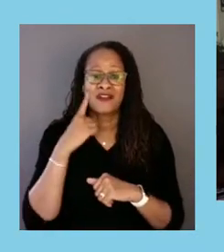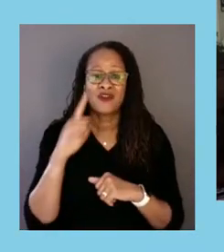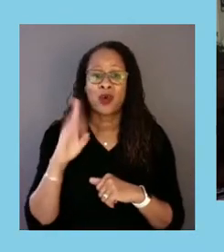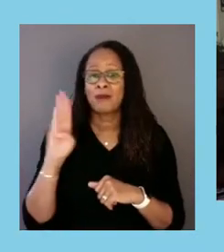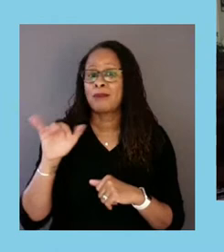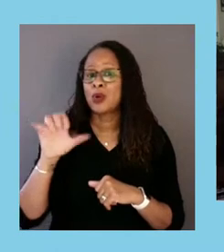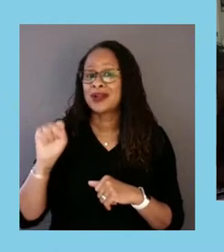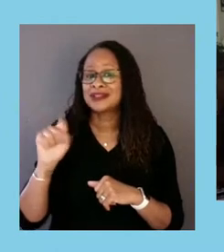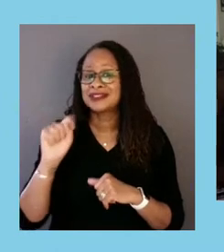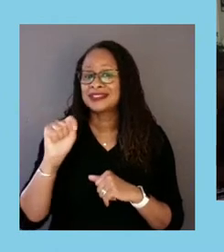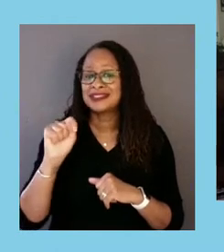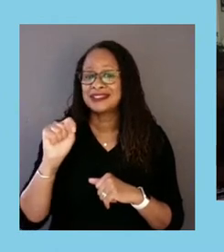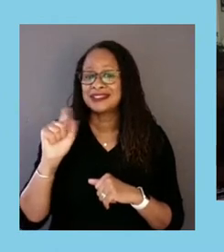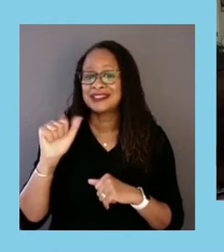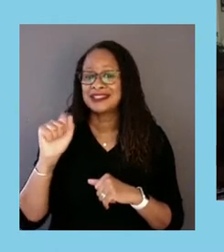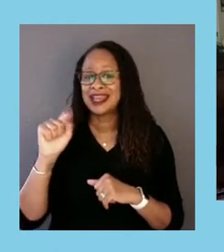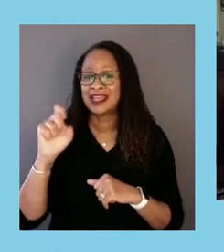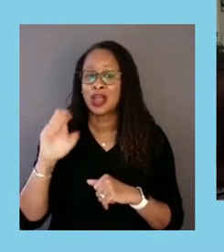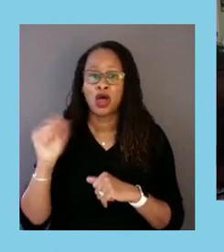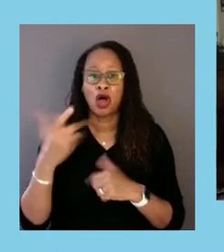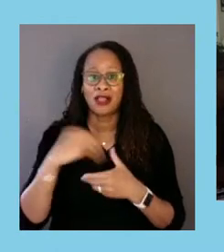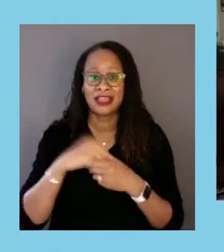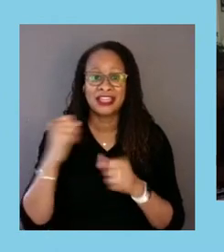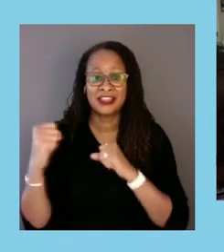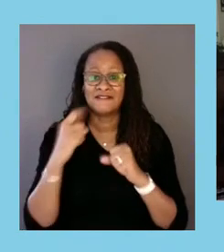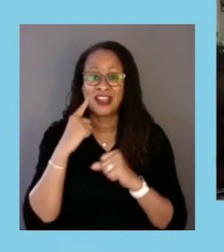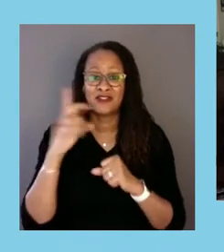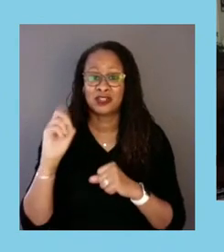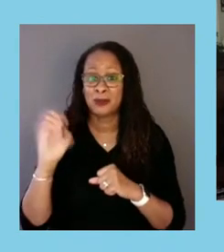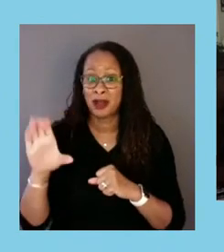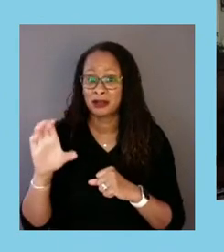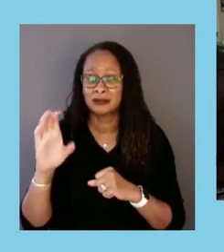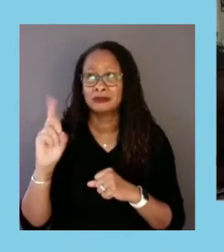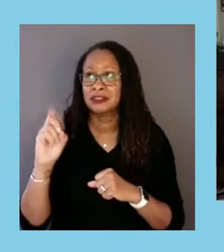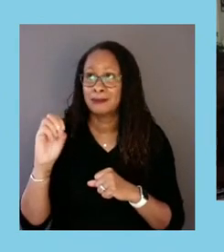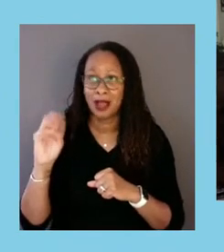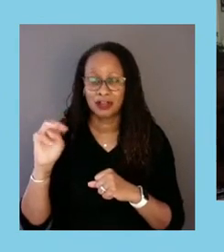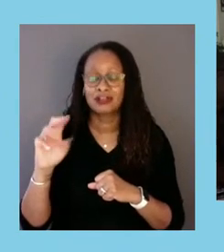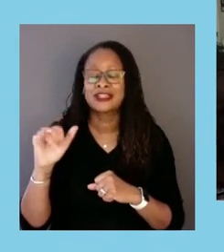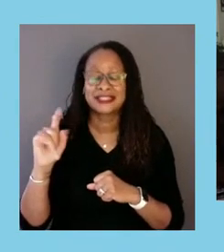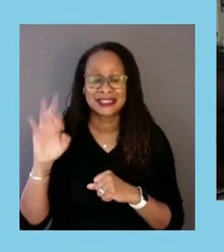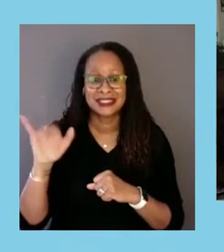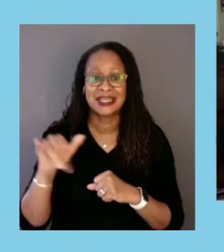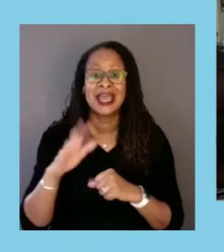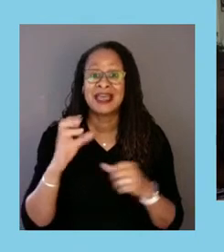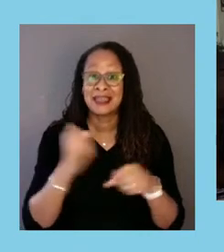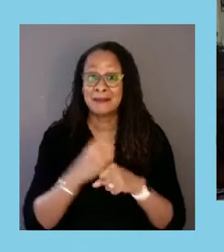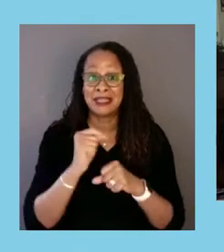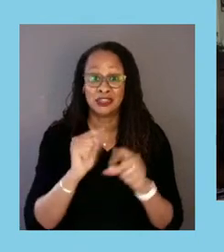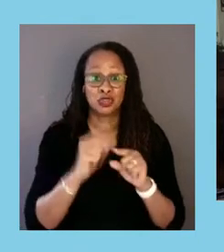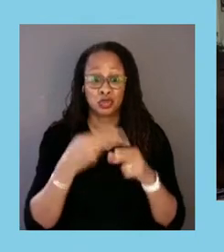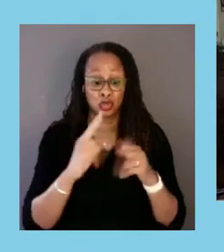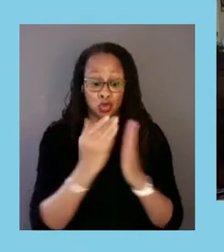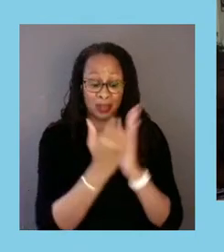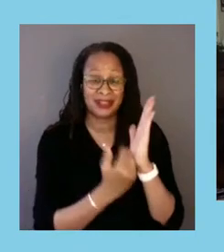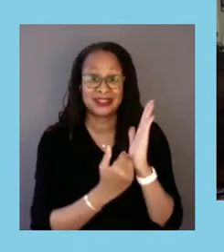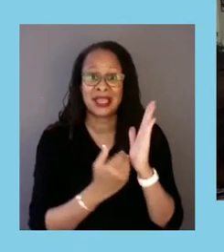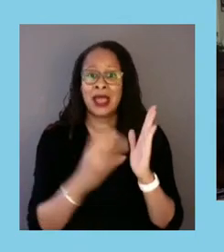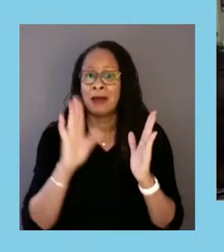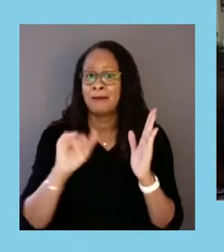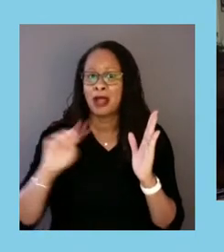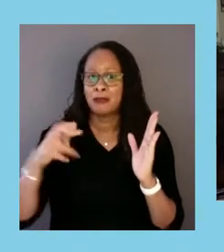In, the Fight for Democracy, that made it to the shortlist, by March, we were all political doubt. We just went through a